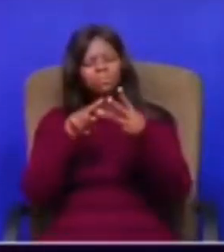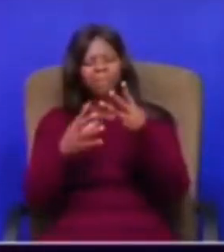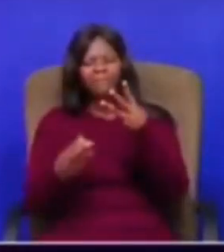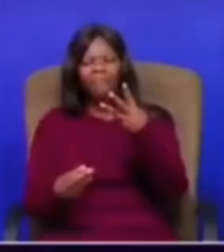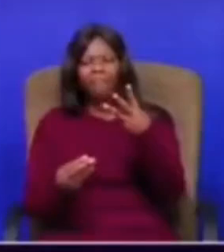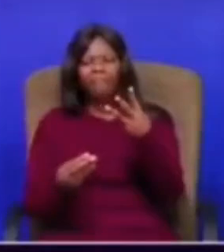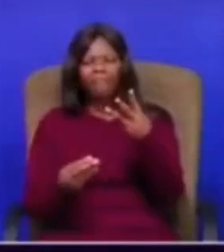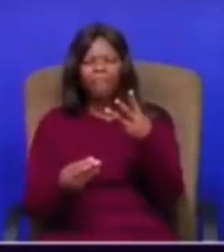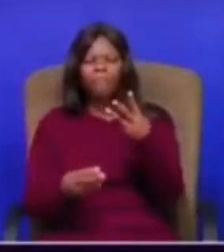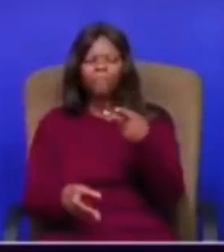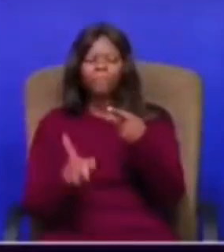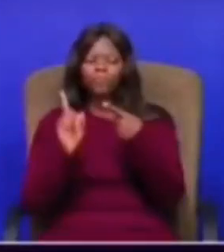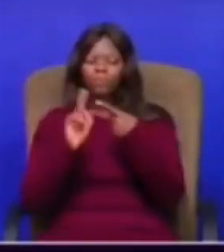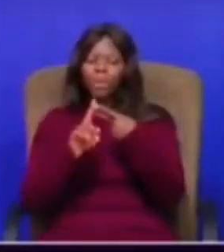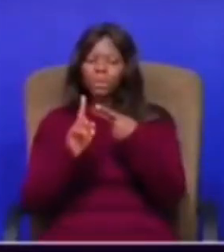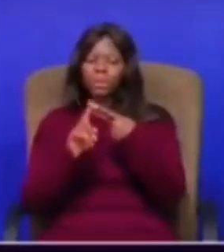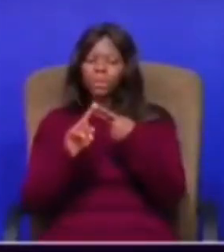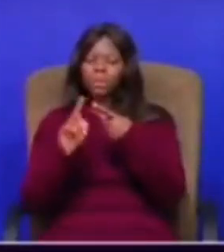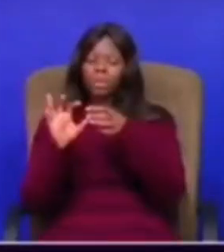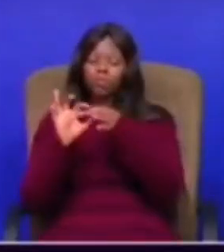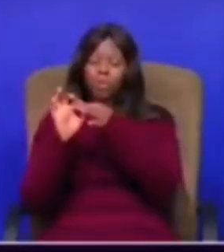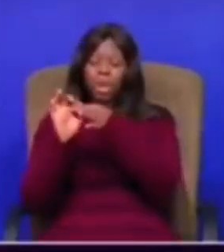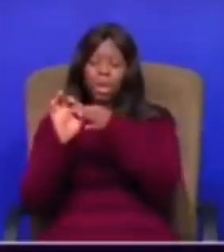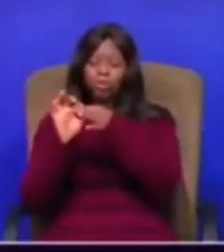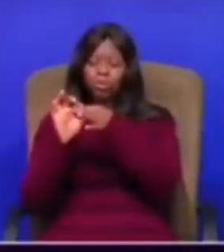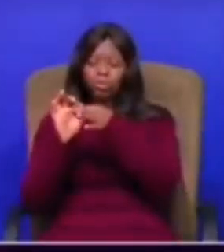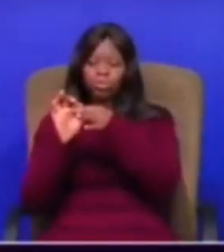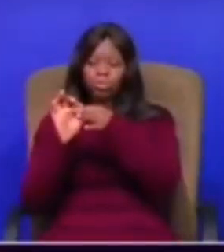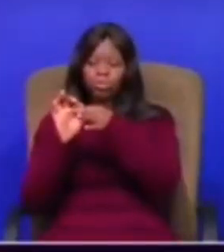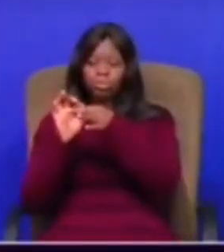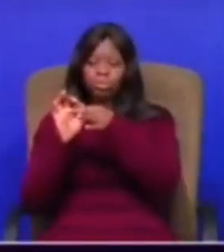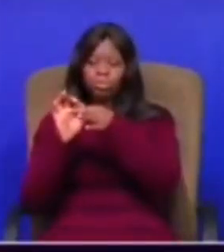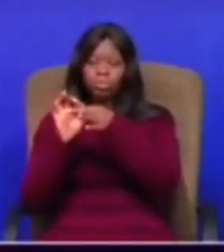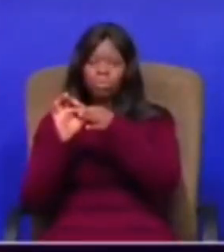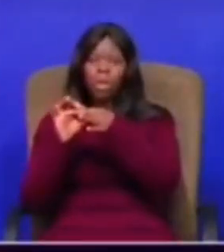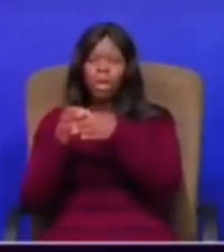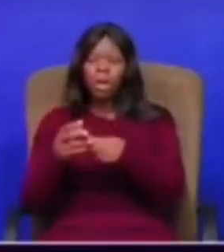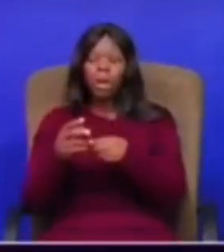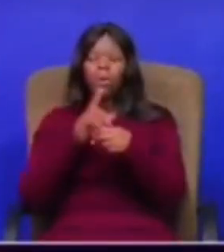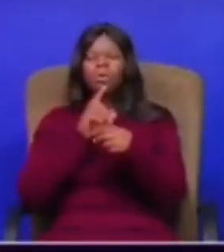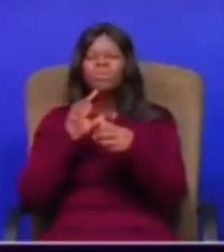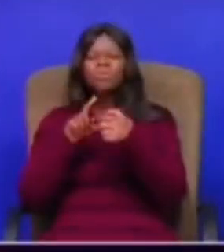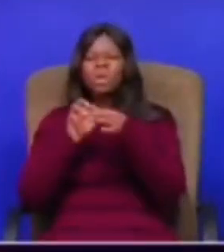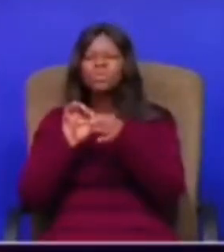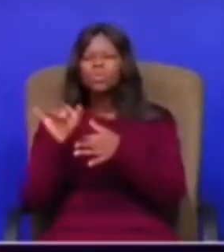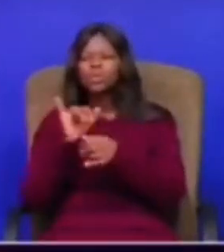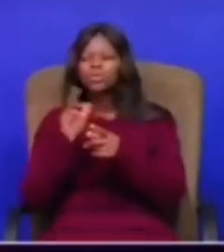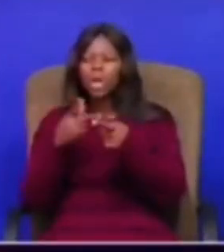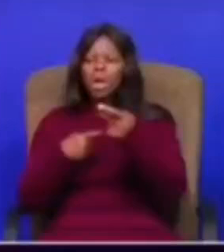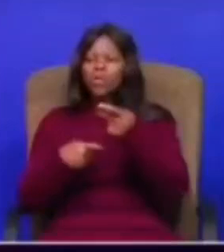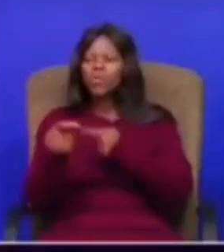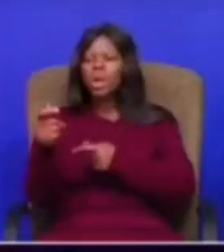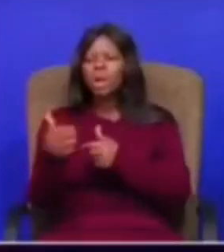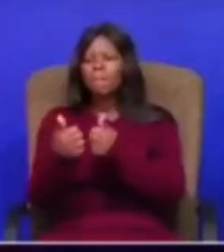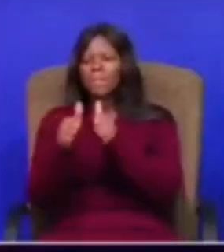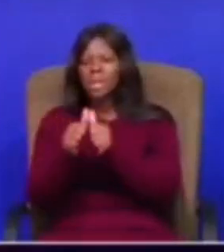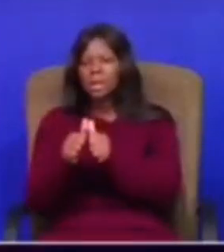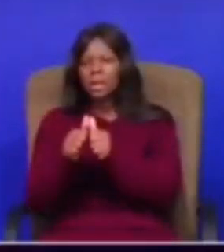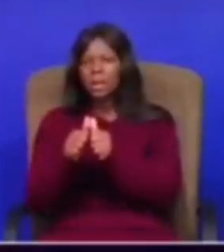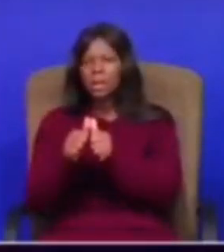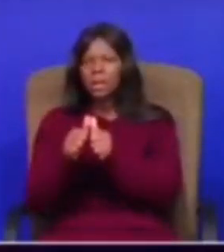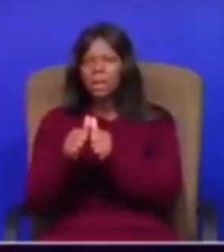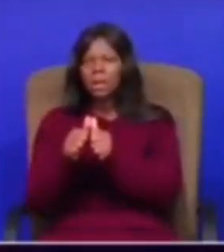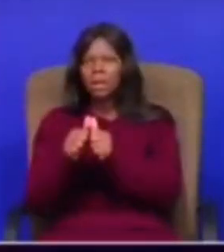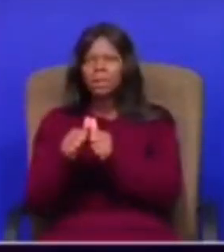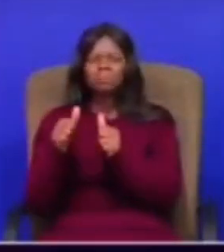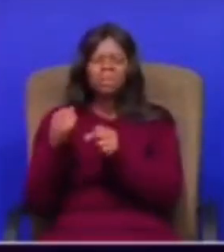was to reset the relationship between two trading partners, partners that have had dealings